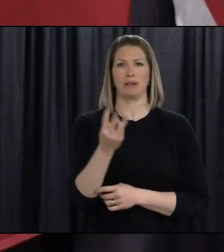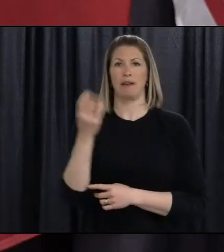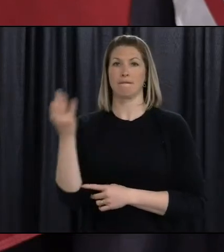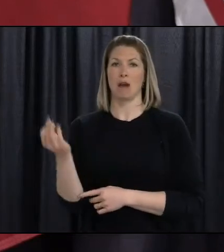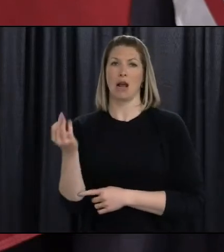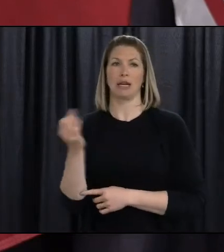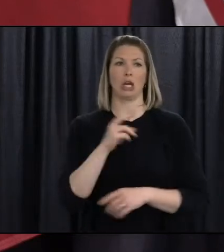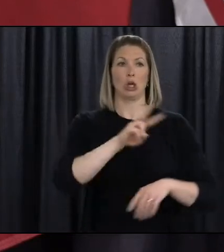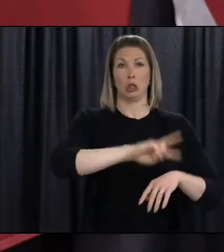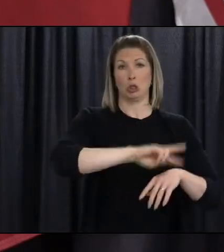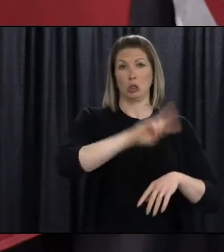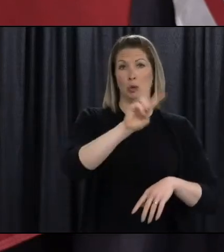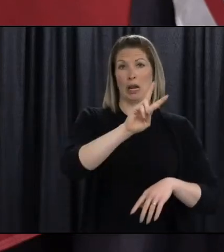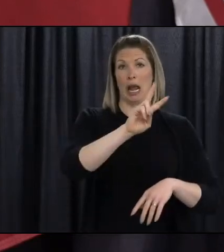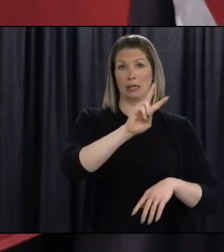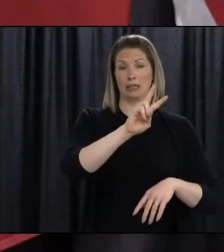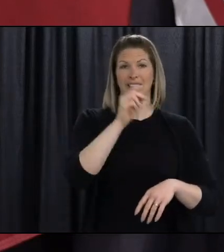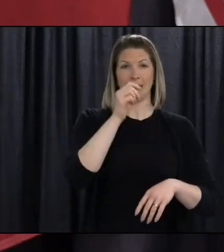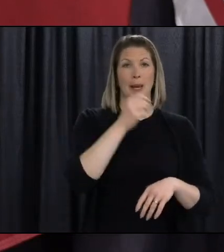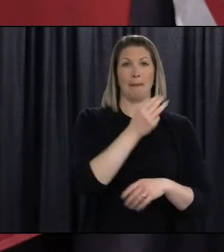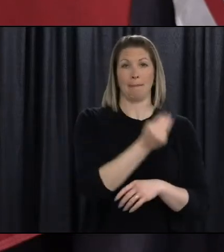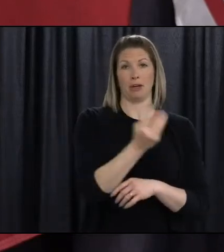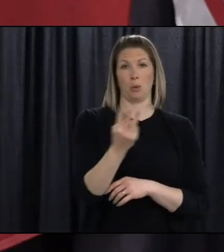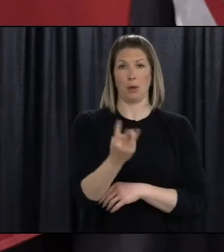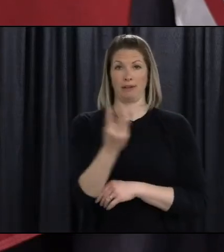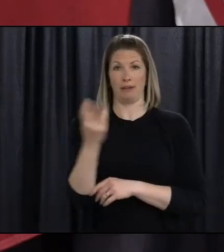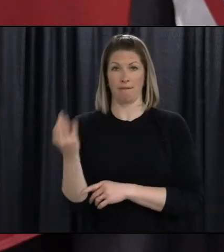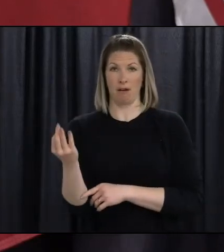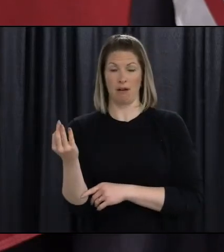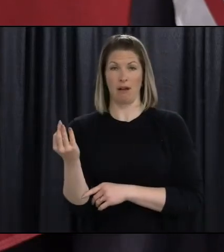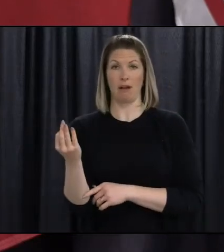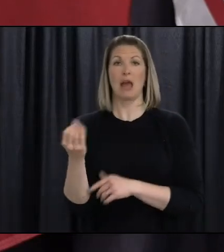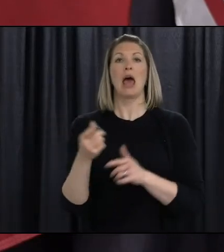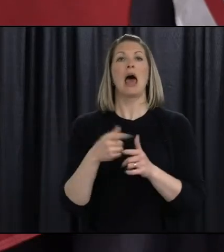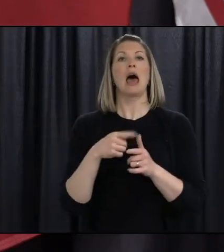provide the updates like we've been doing on Saturdays and Sunday.